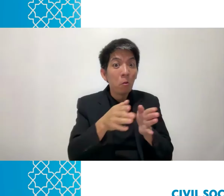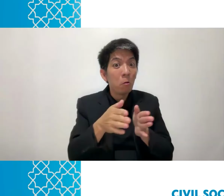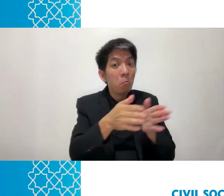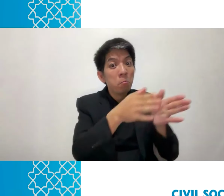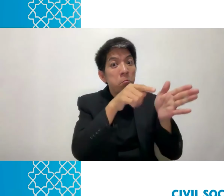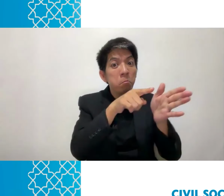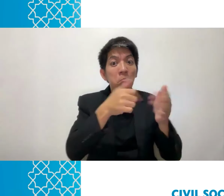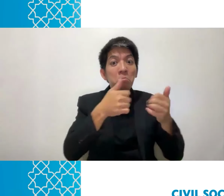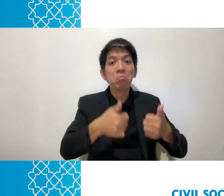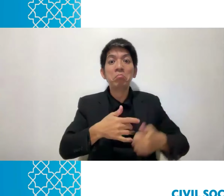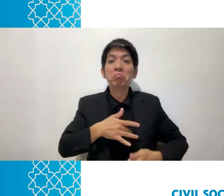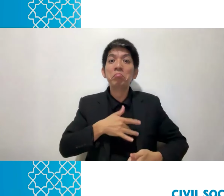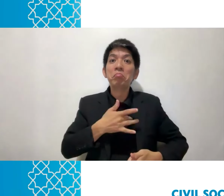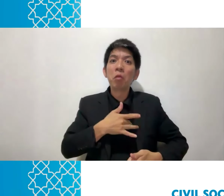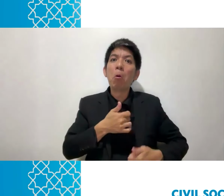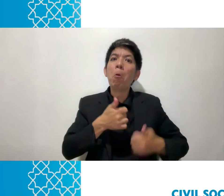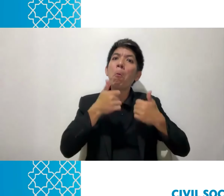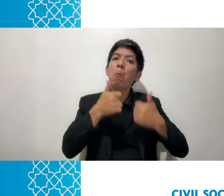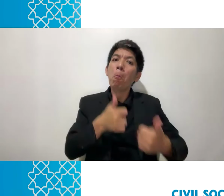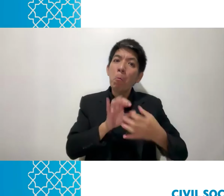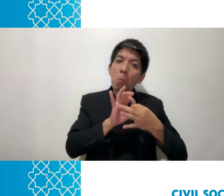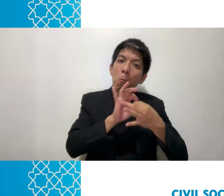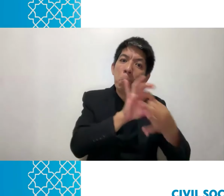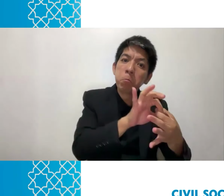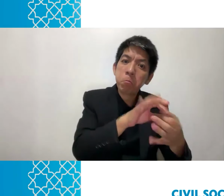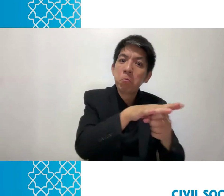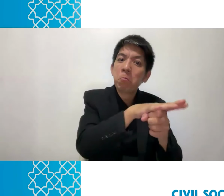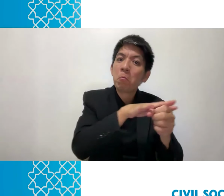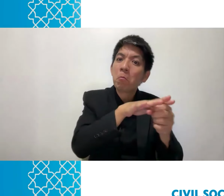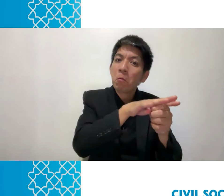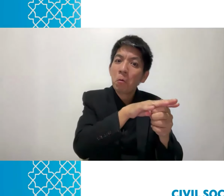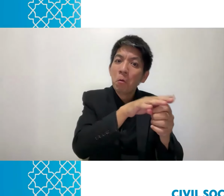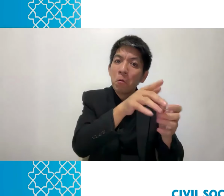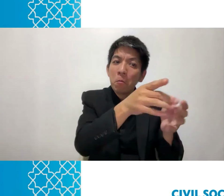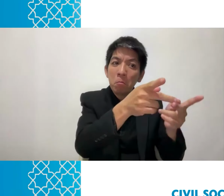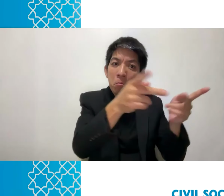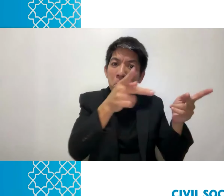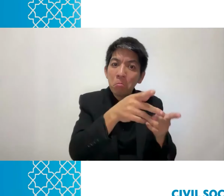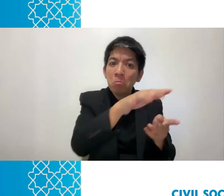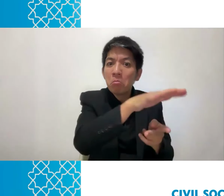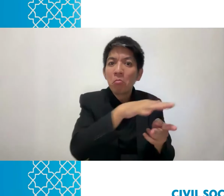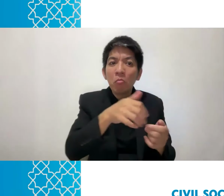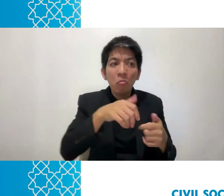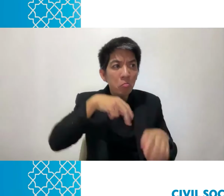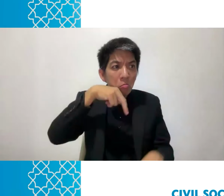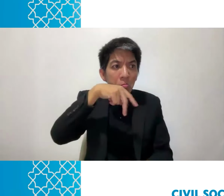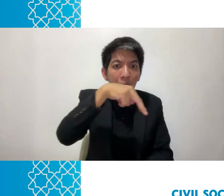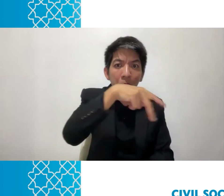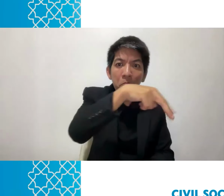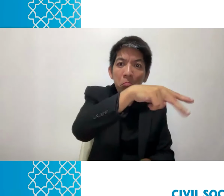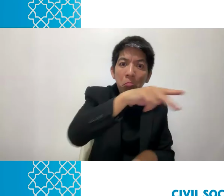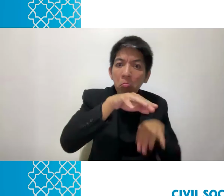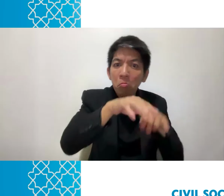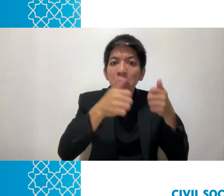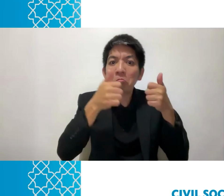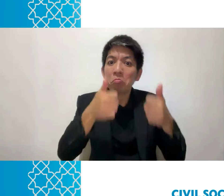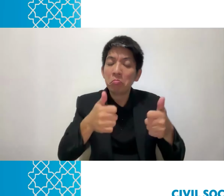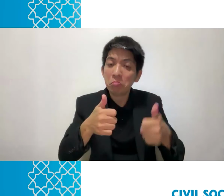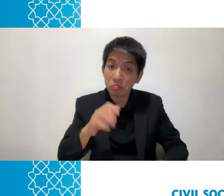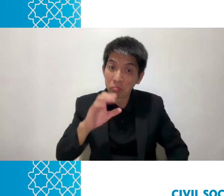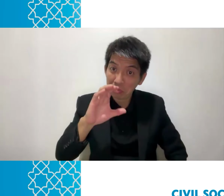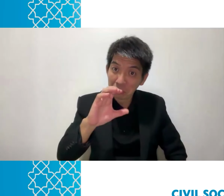why I see that that's a measurable returns in terms of the CSO perspective with the high community